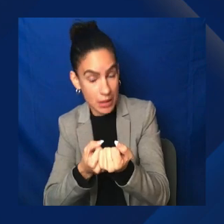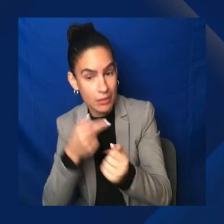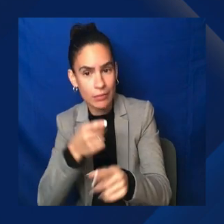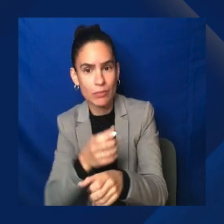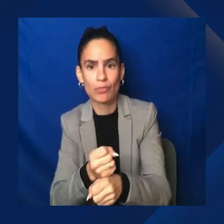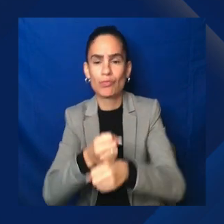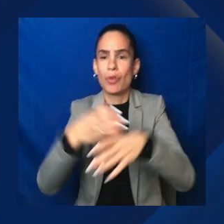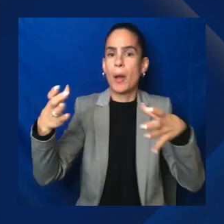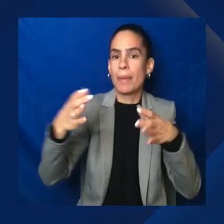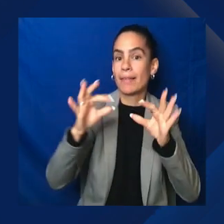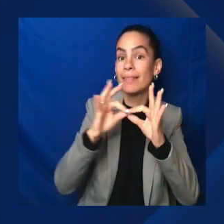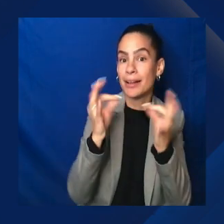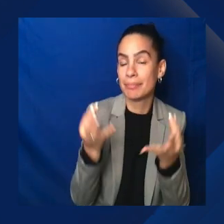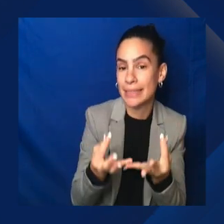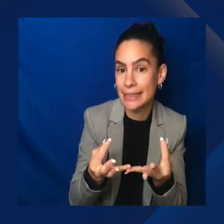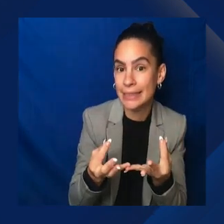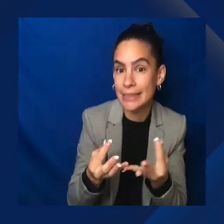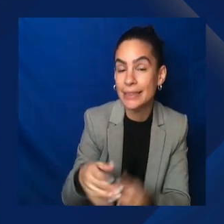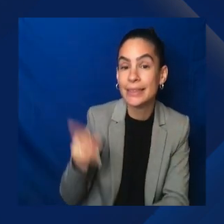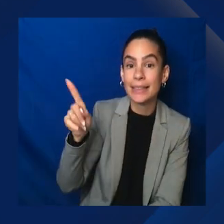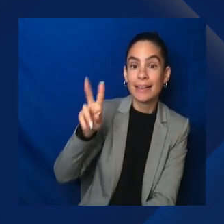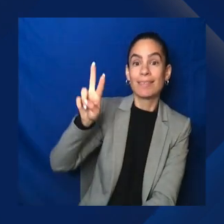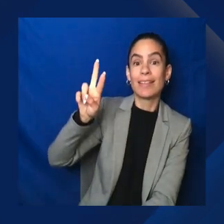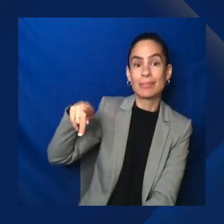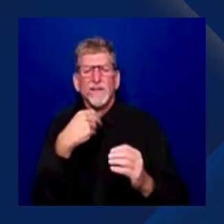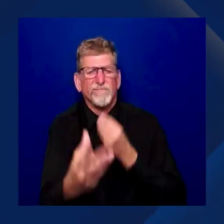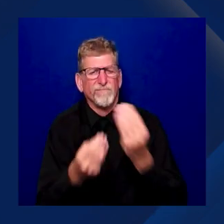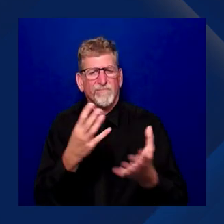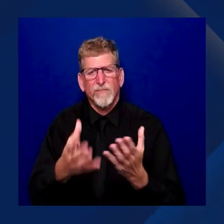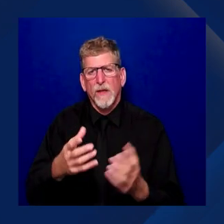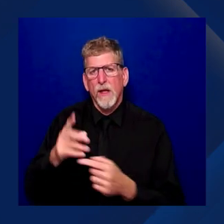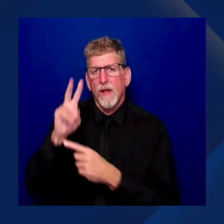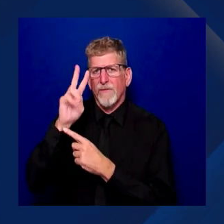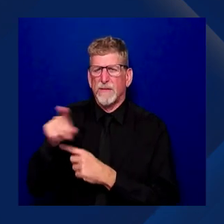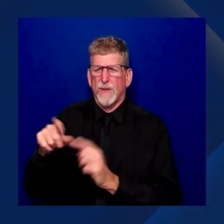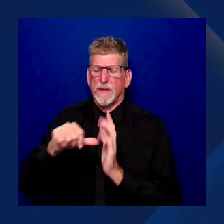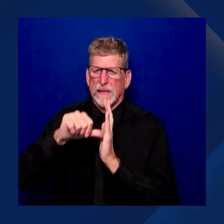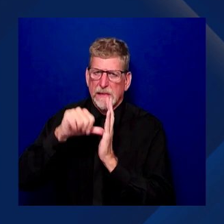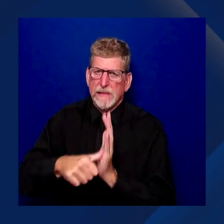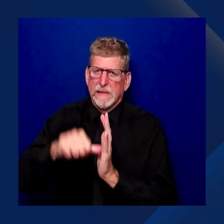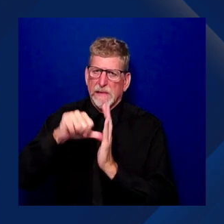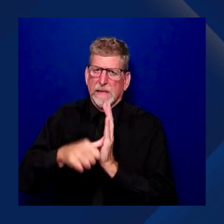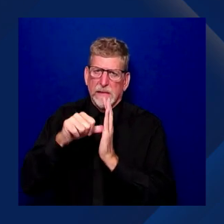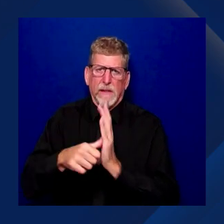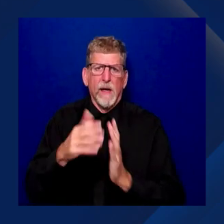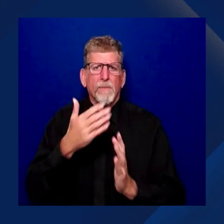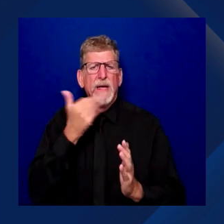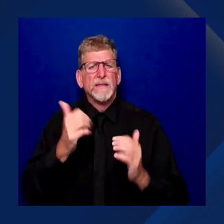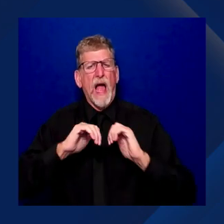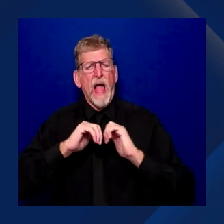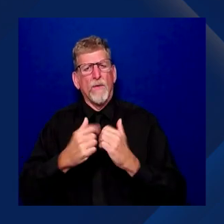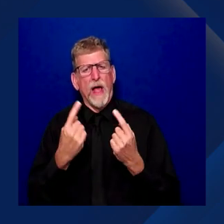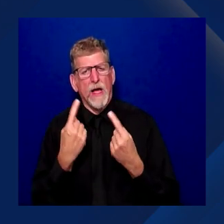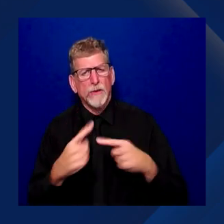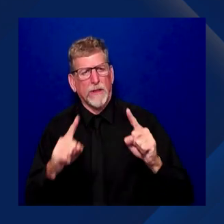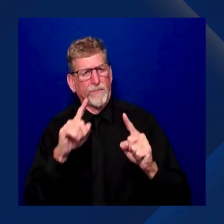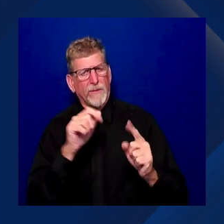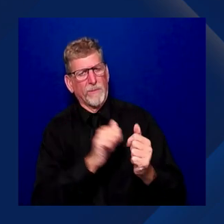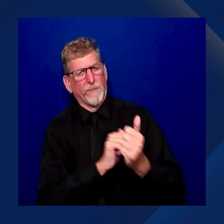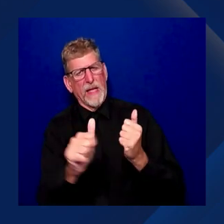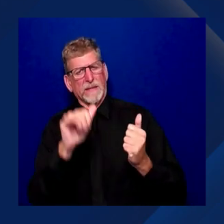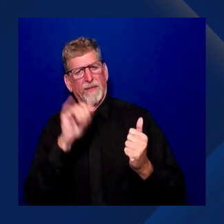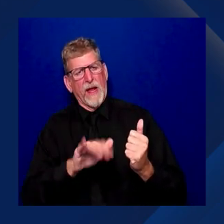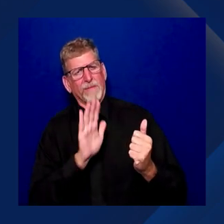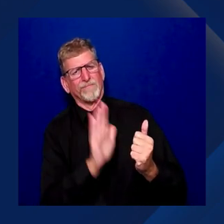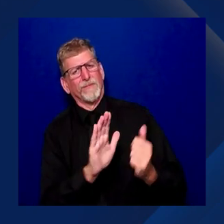and others have underscored, the best way to achieve these goals is to pass President Biden's Build Back Better